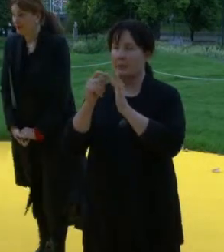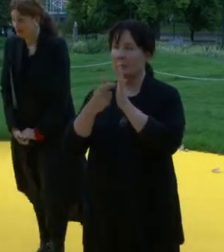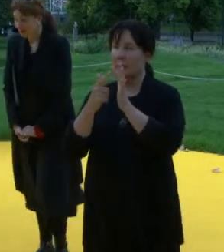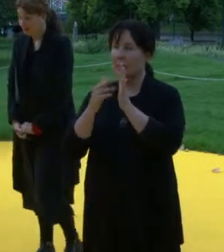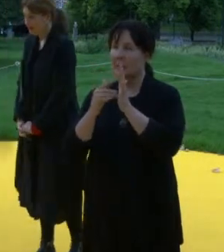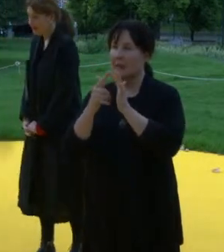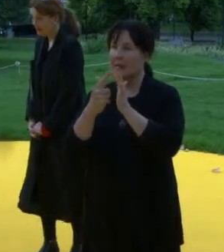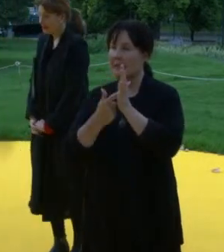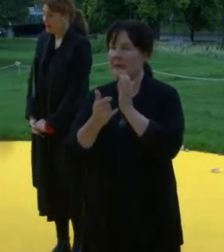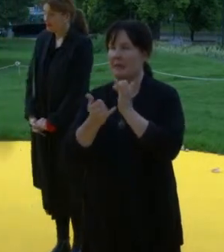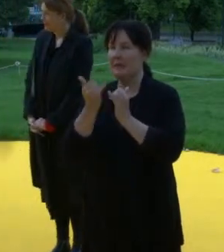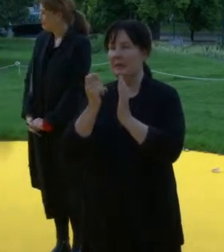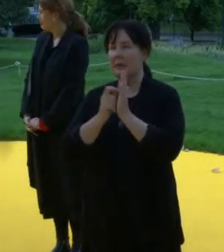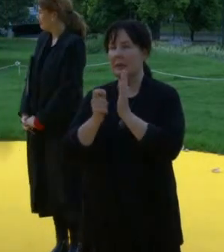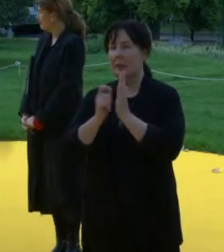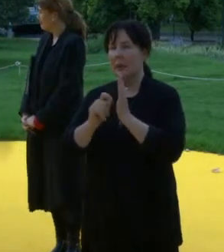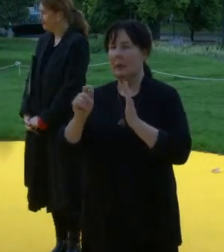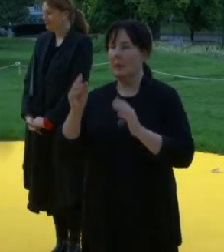for Fiction.